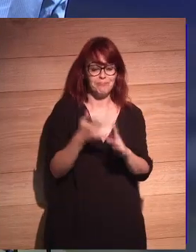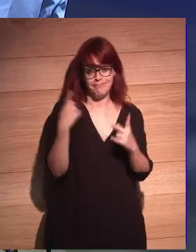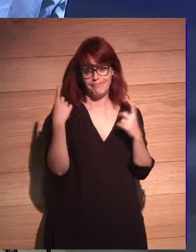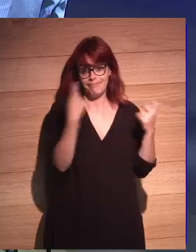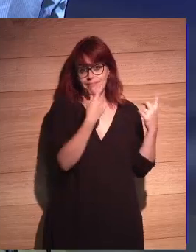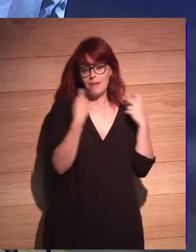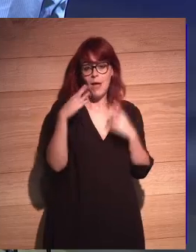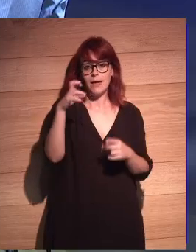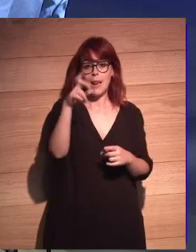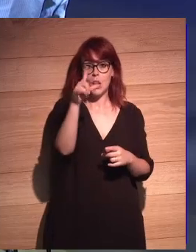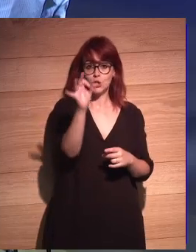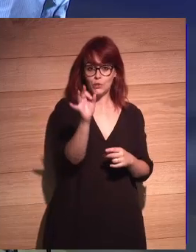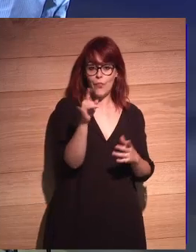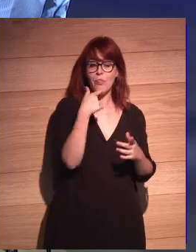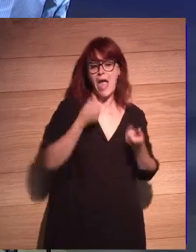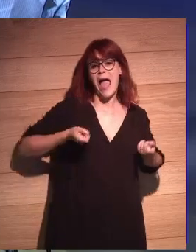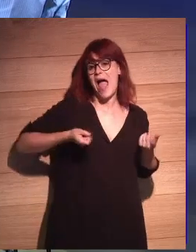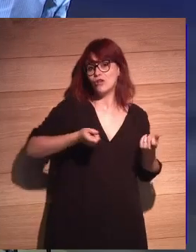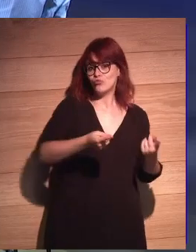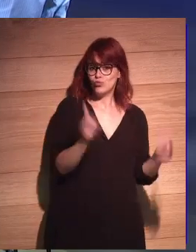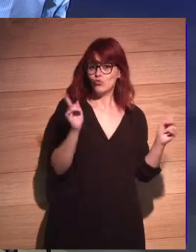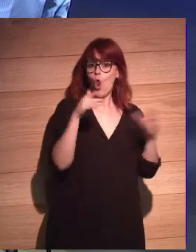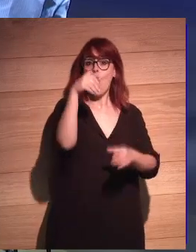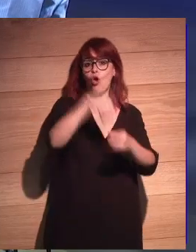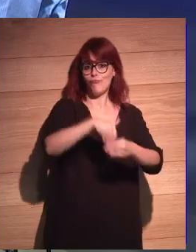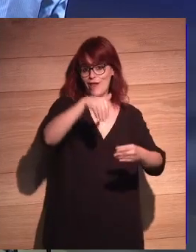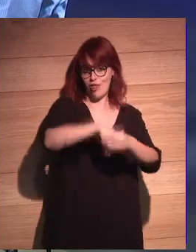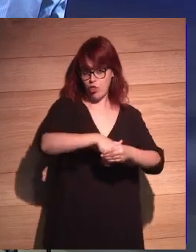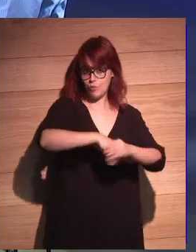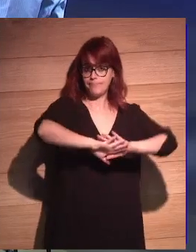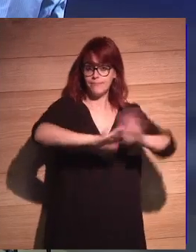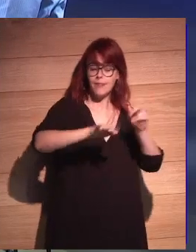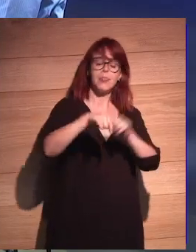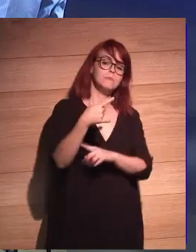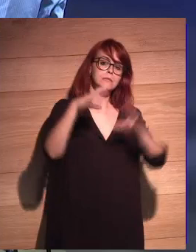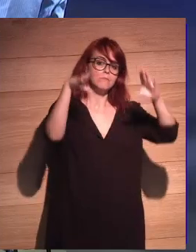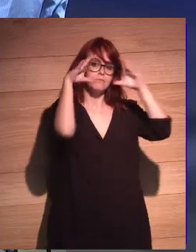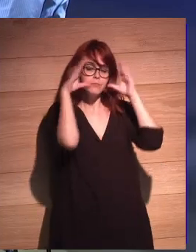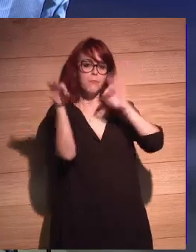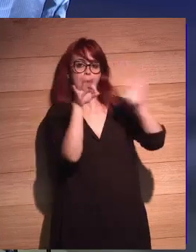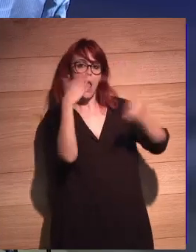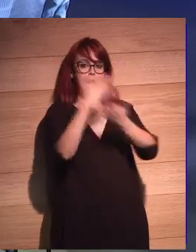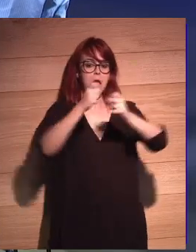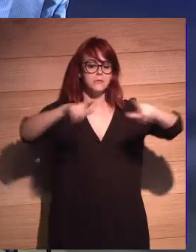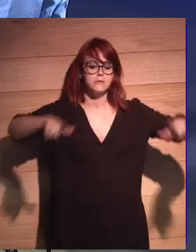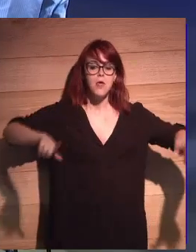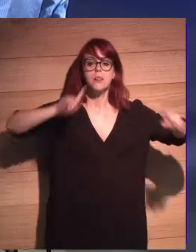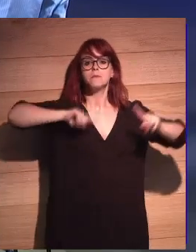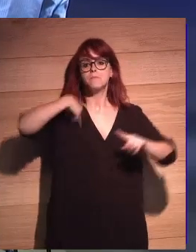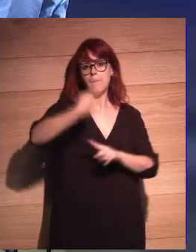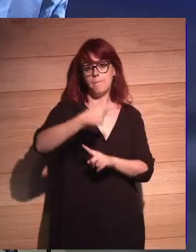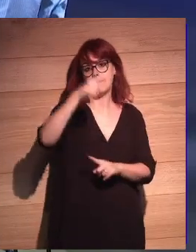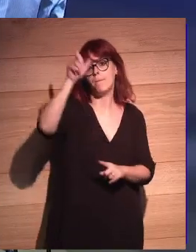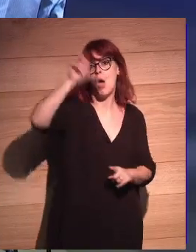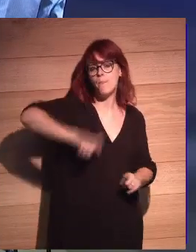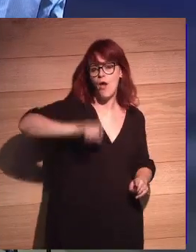of that. Carlos was speaking about the expenditures just for the content, devices. We need to set the classroom. We need